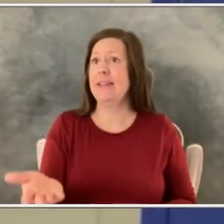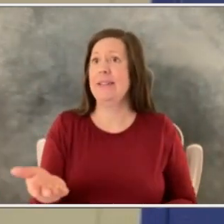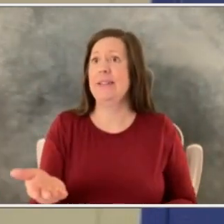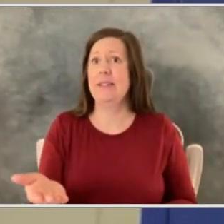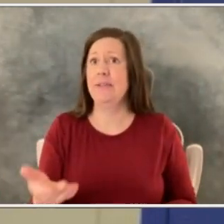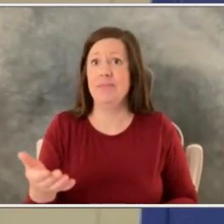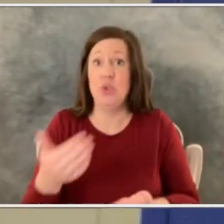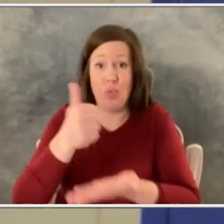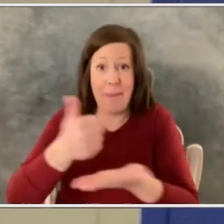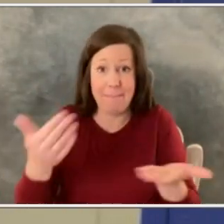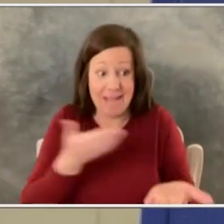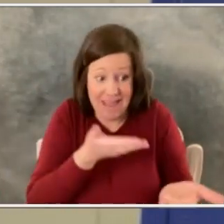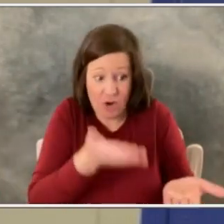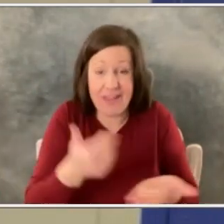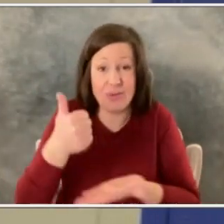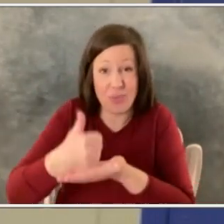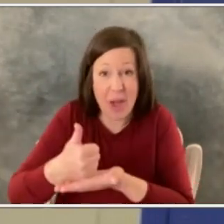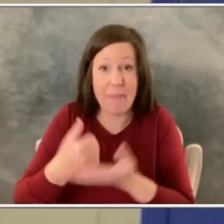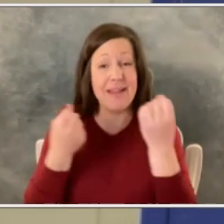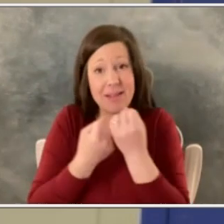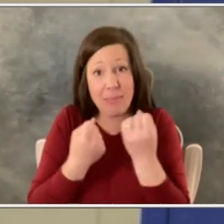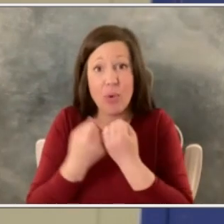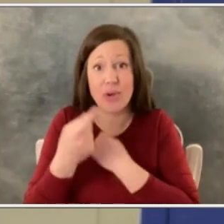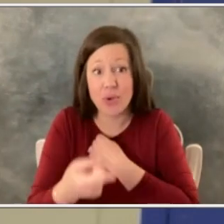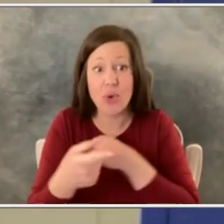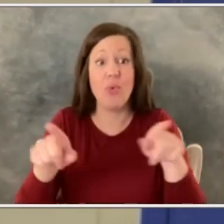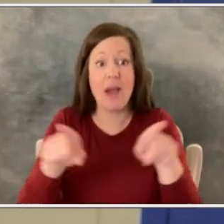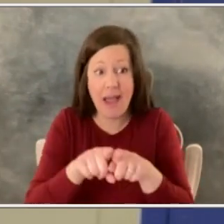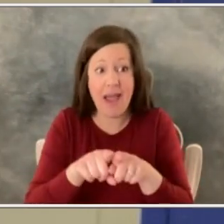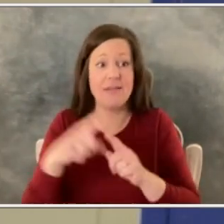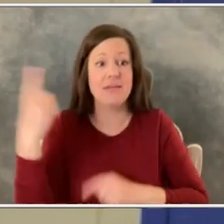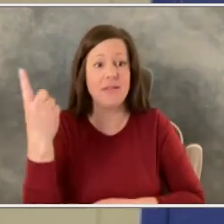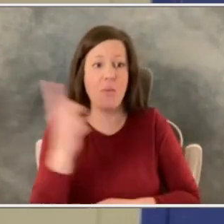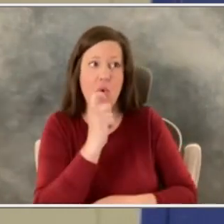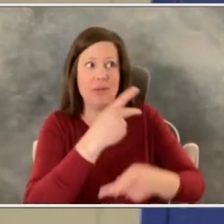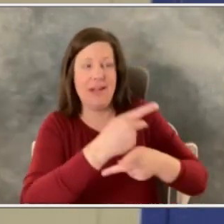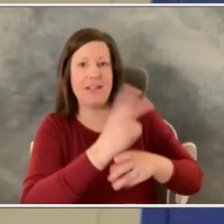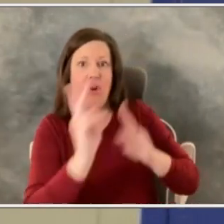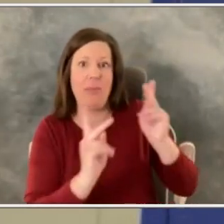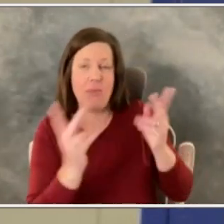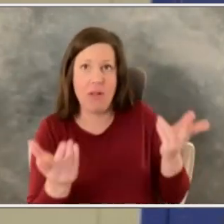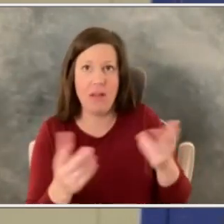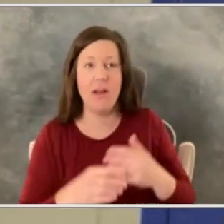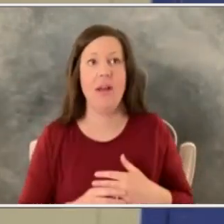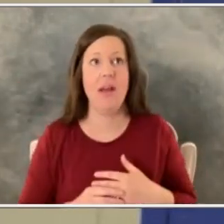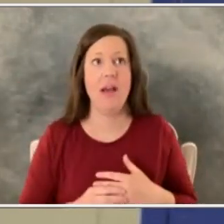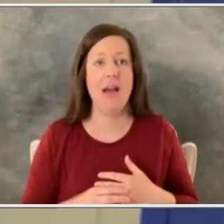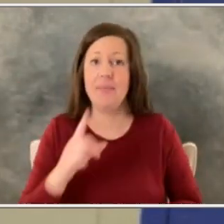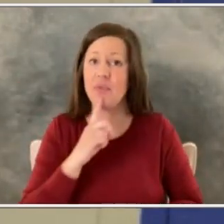to help. They are there to support you as a caregiver, as a care partner in this